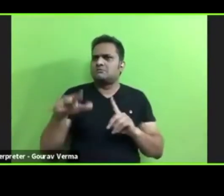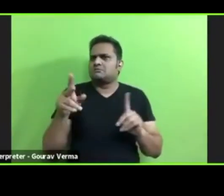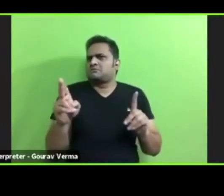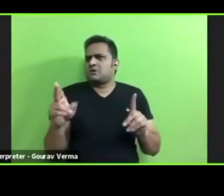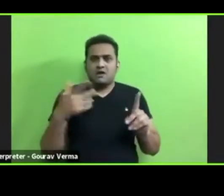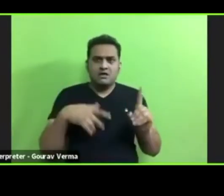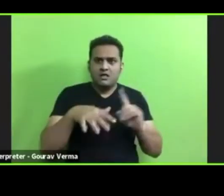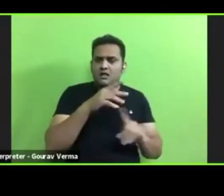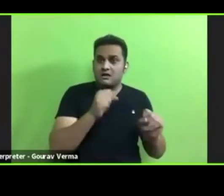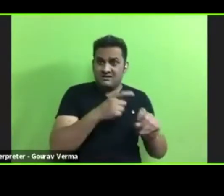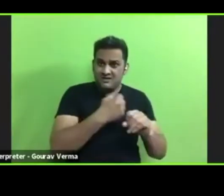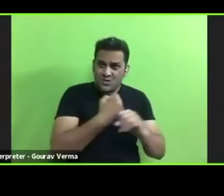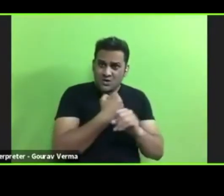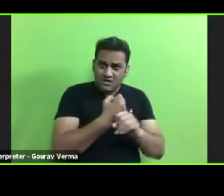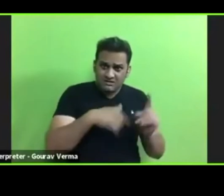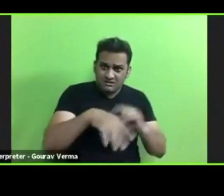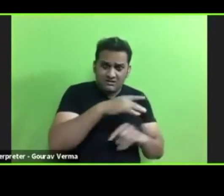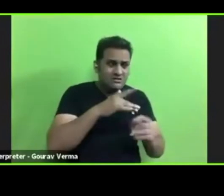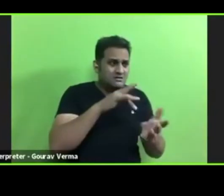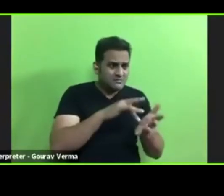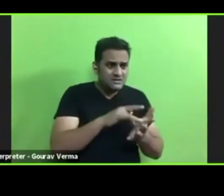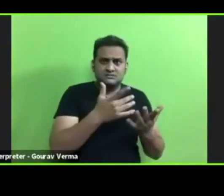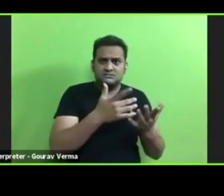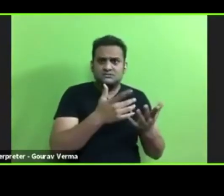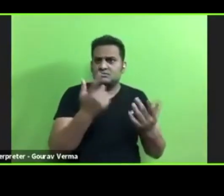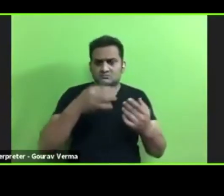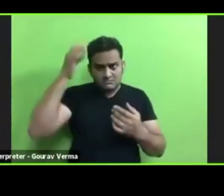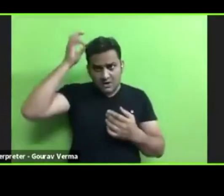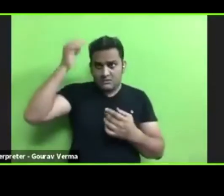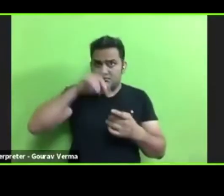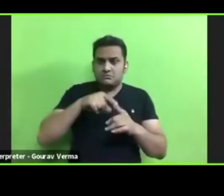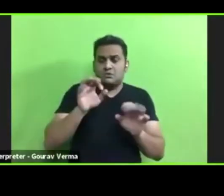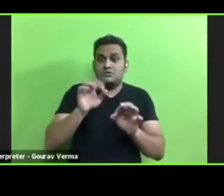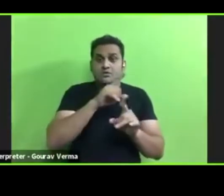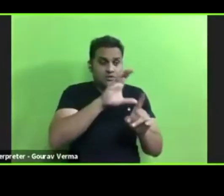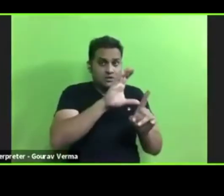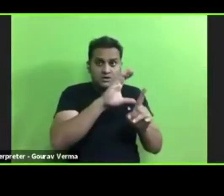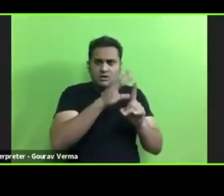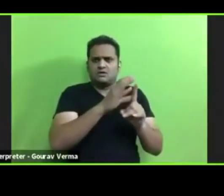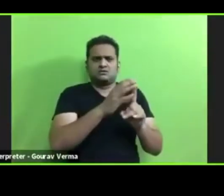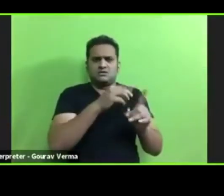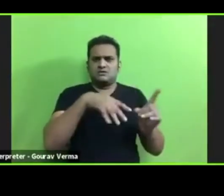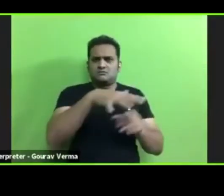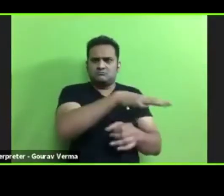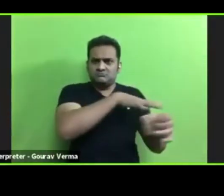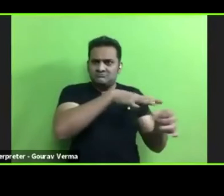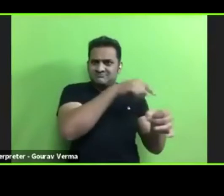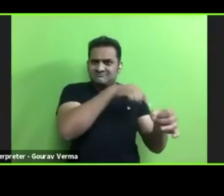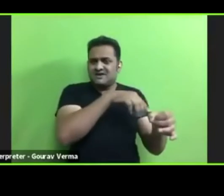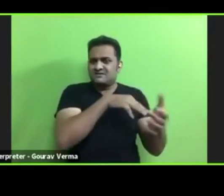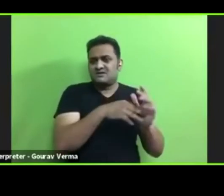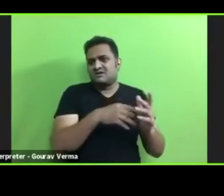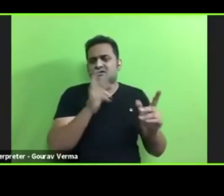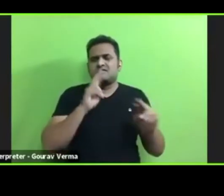only is his workplace a space of Brahmins, his cultural space has also become that. So to a large extent,